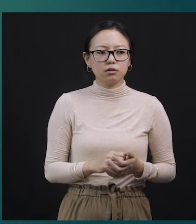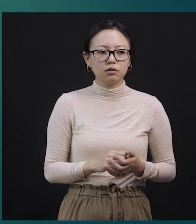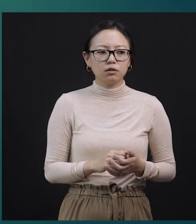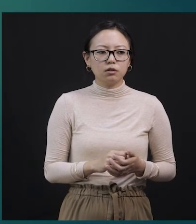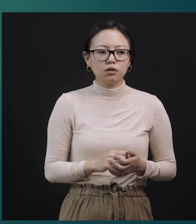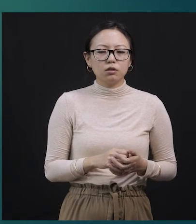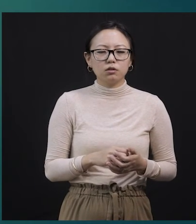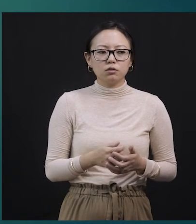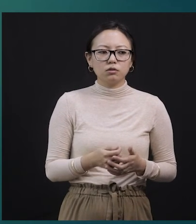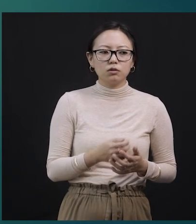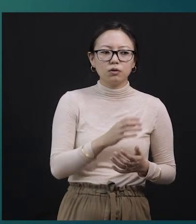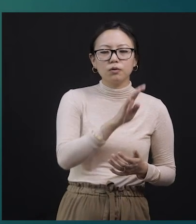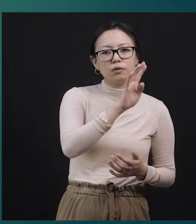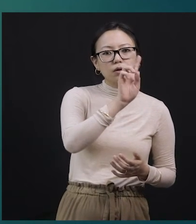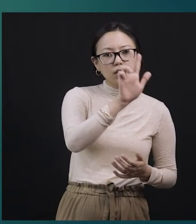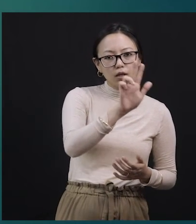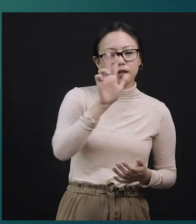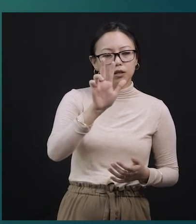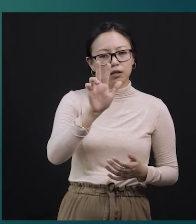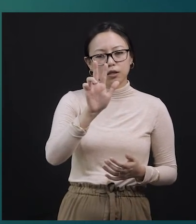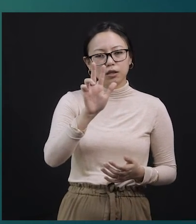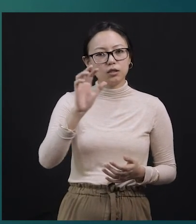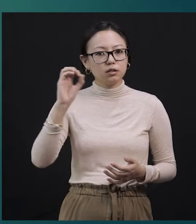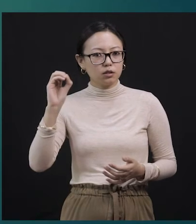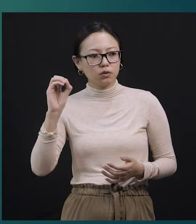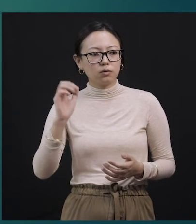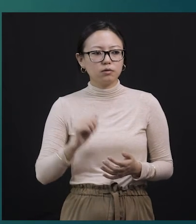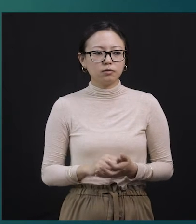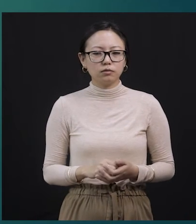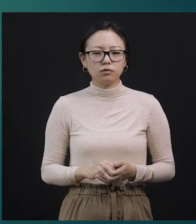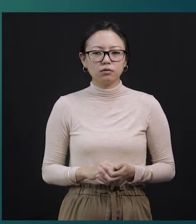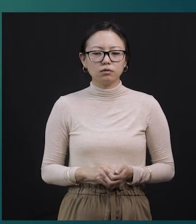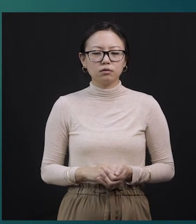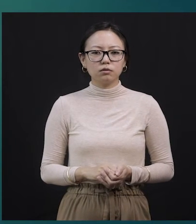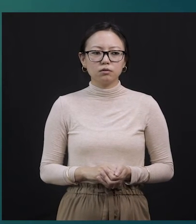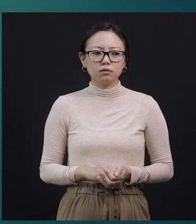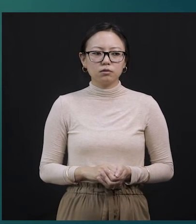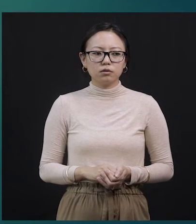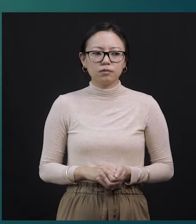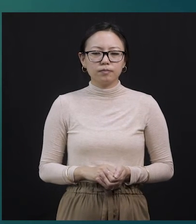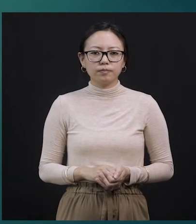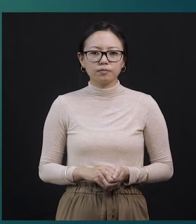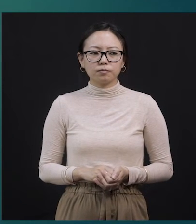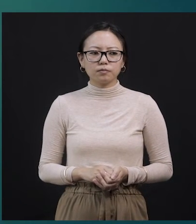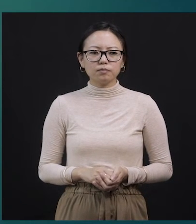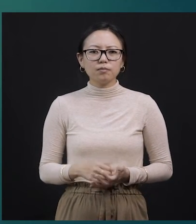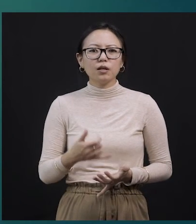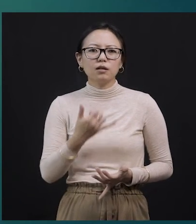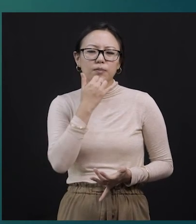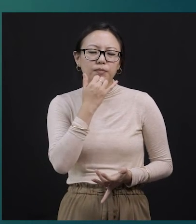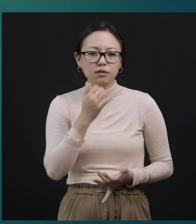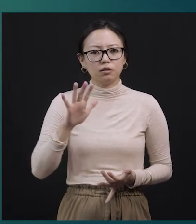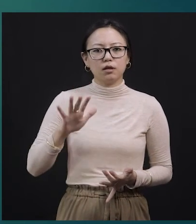will be, here it will be 9. There are some error, but you correct it, all right? 4 2s are 8 and plus it will